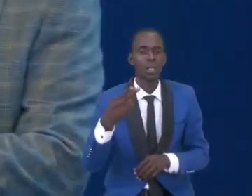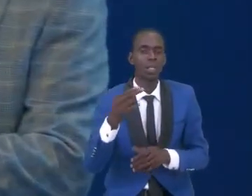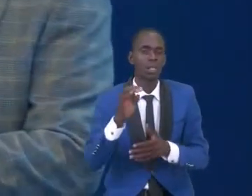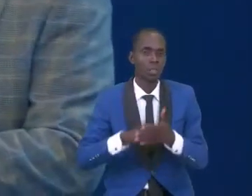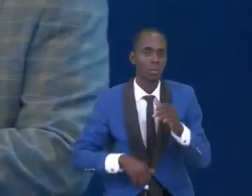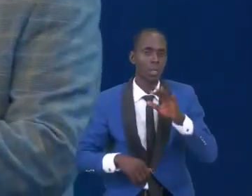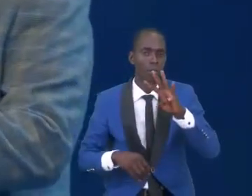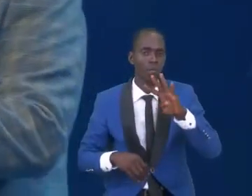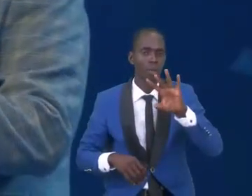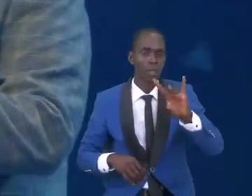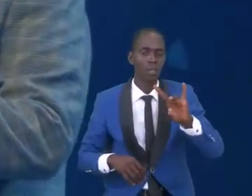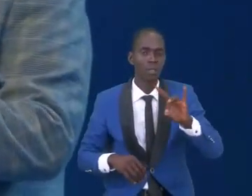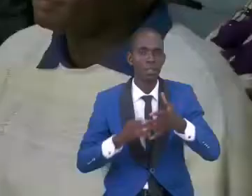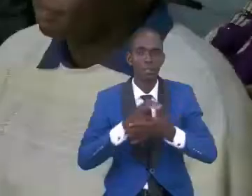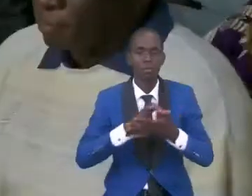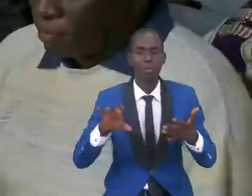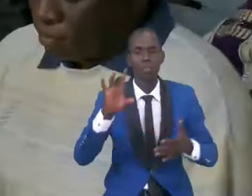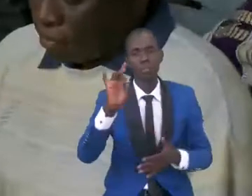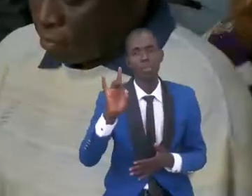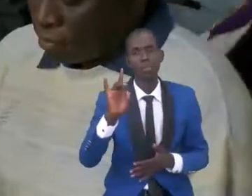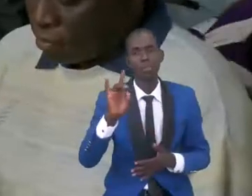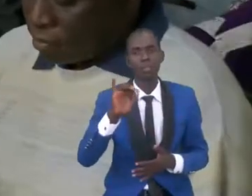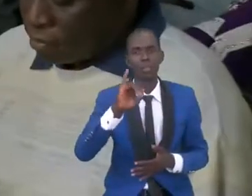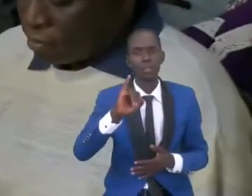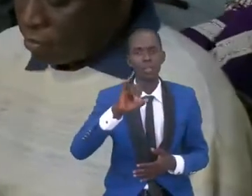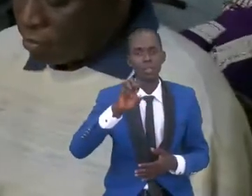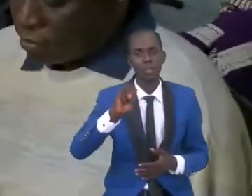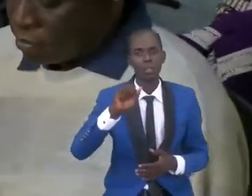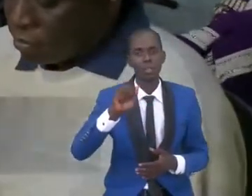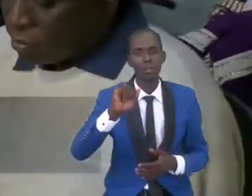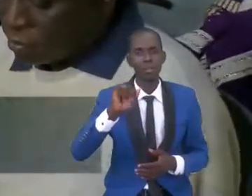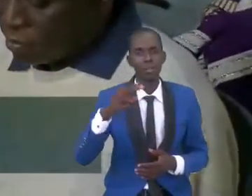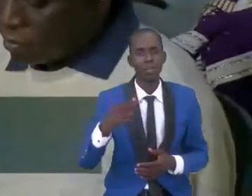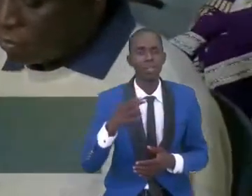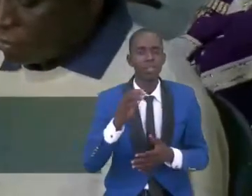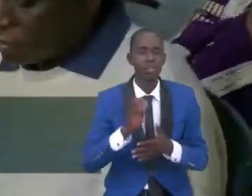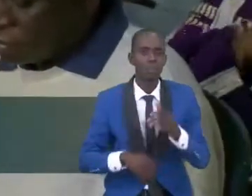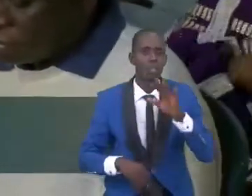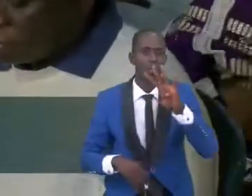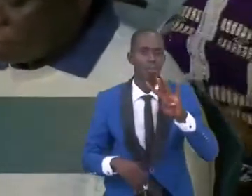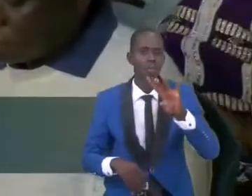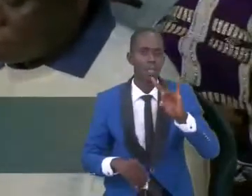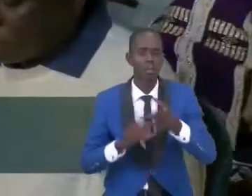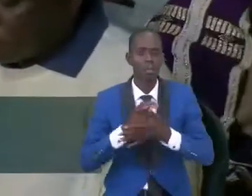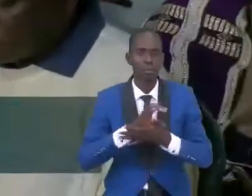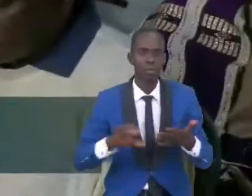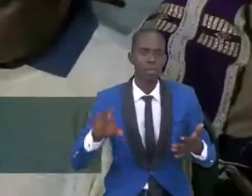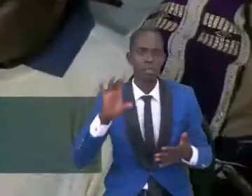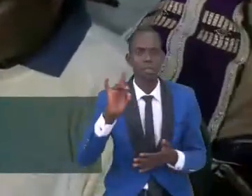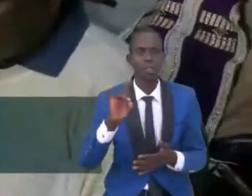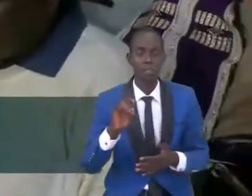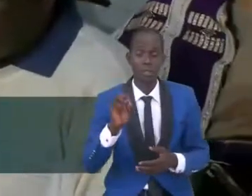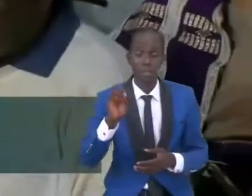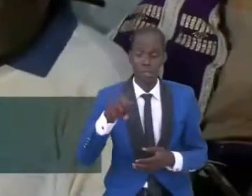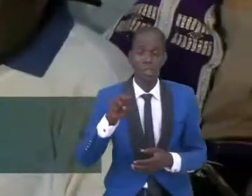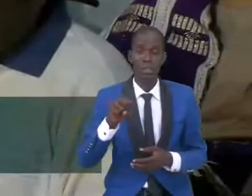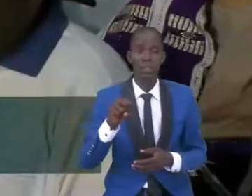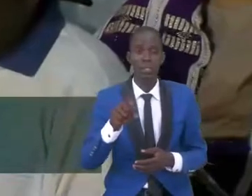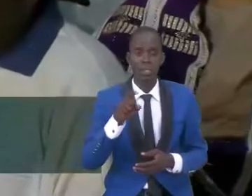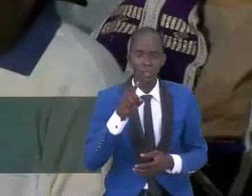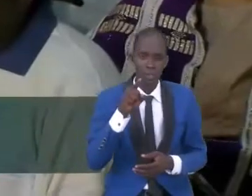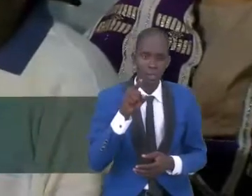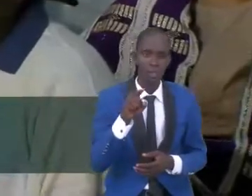48, verse 8. Isaiah chapter 48, verse 8. Yea,